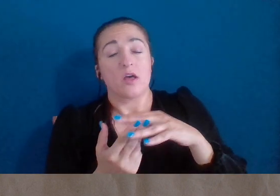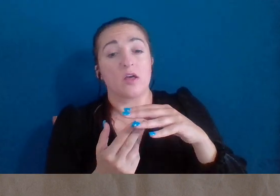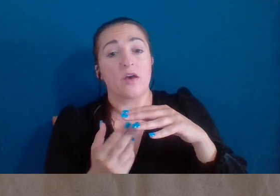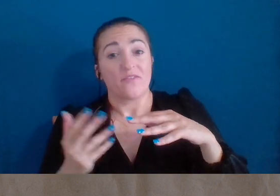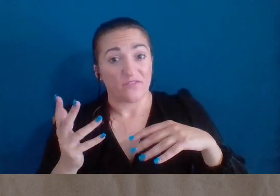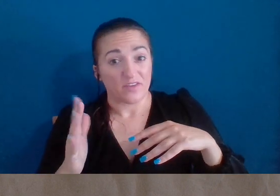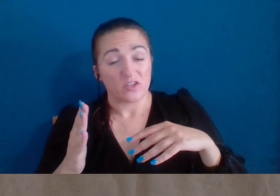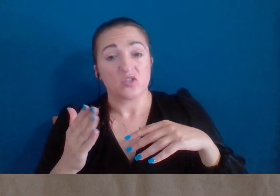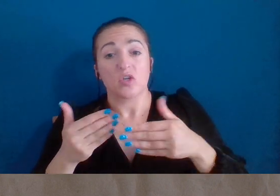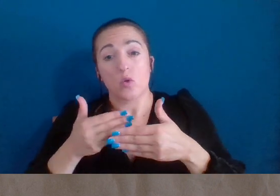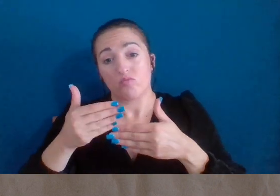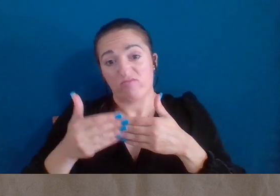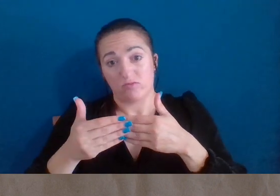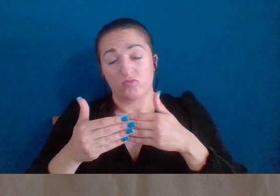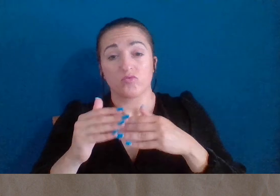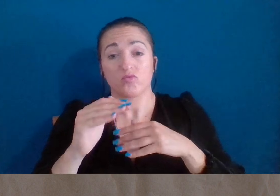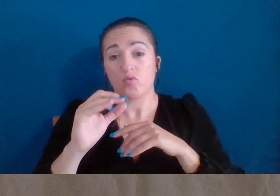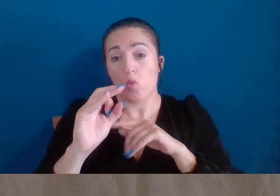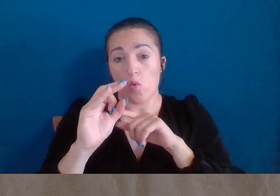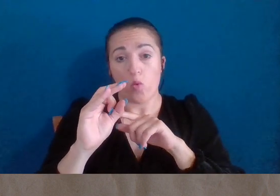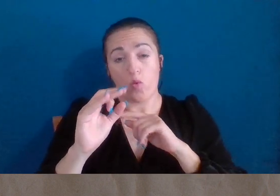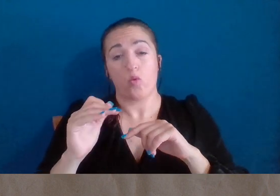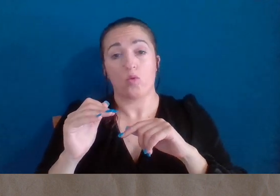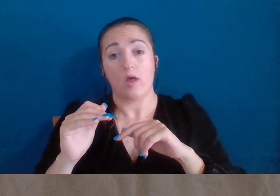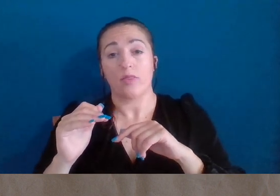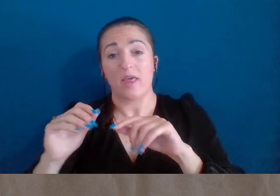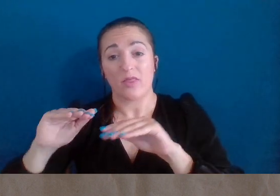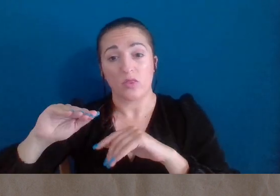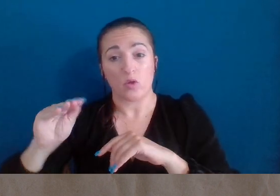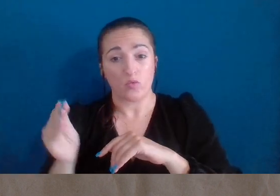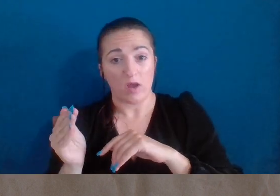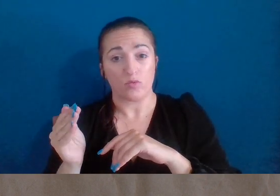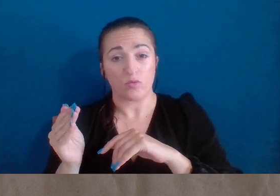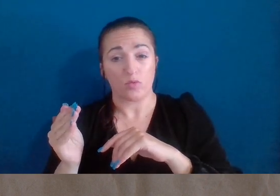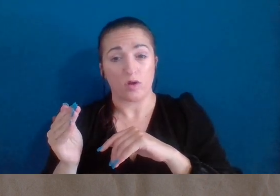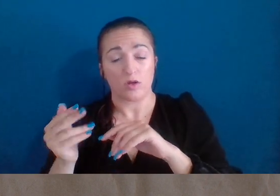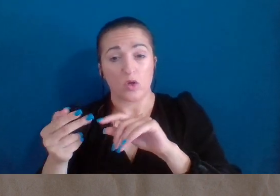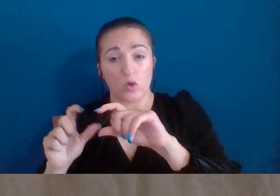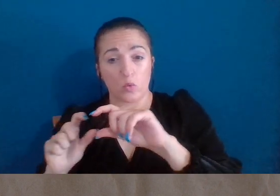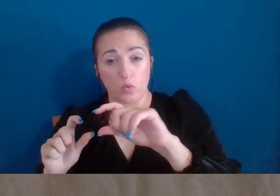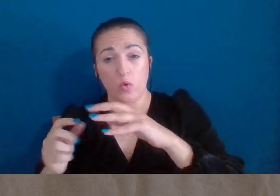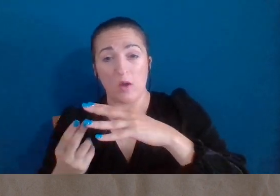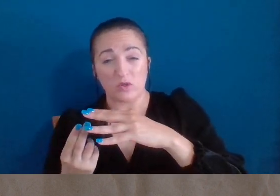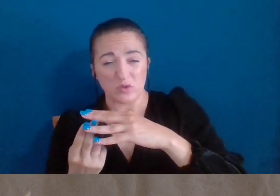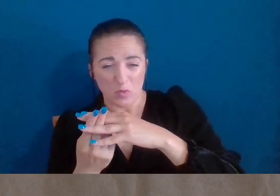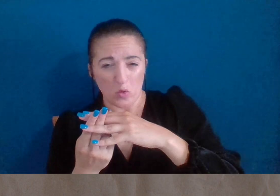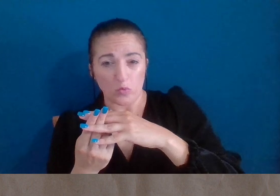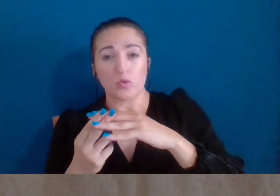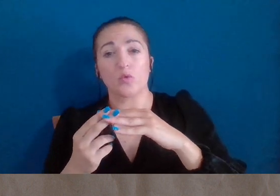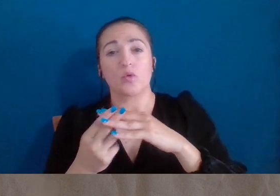of felt. It's a lot of shoving. So the same thing, I'm gonna just pull it